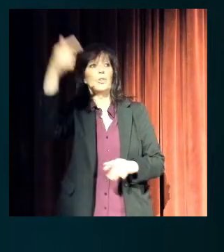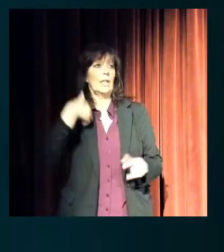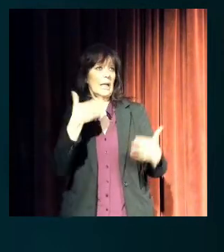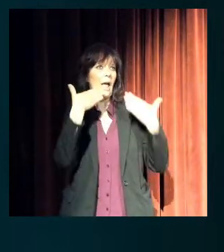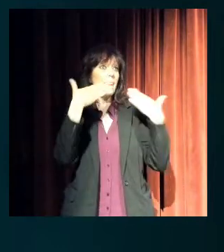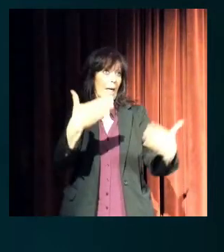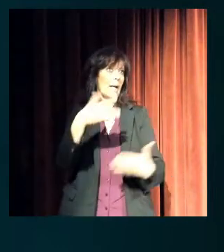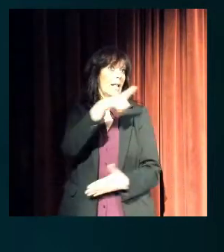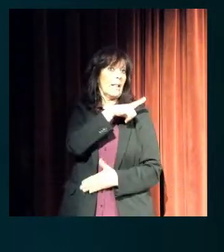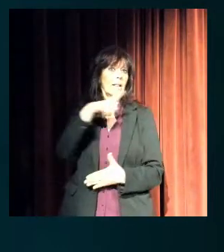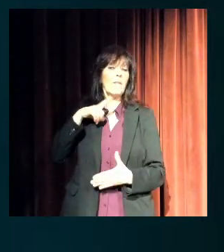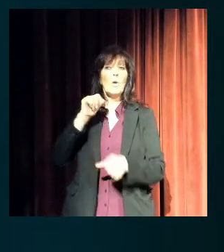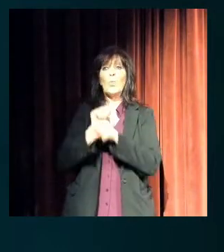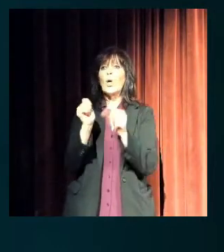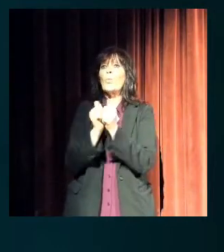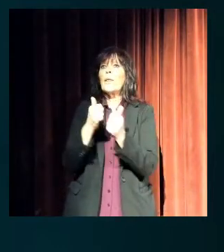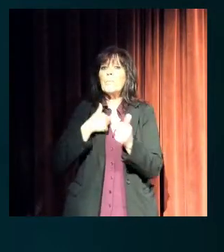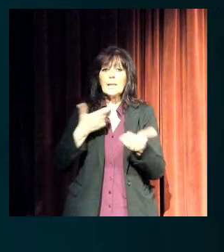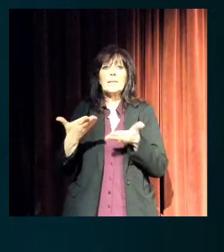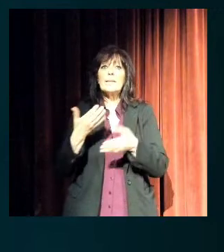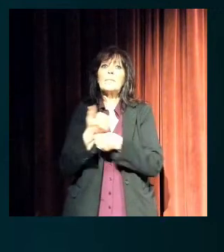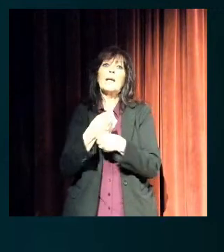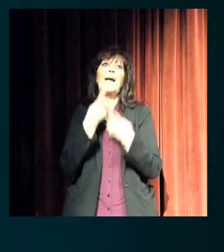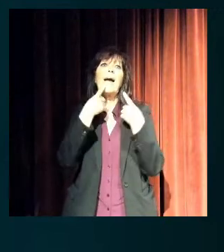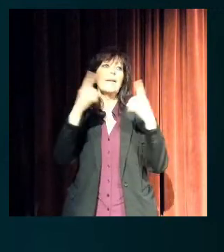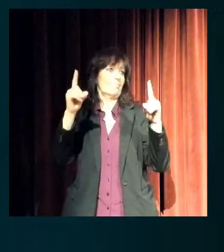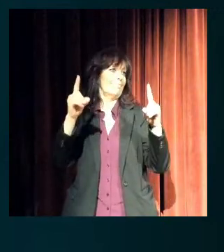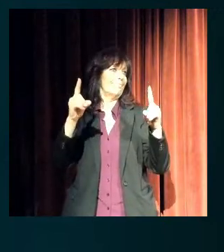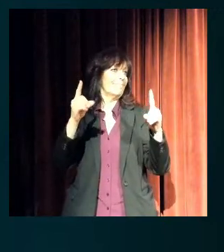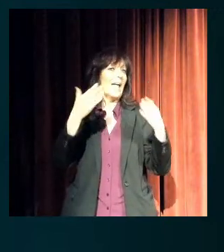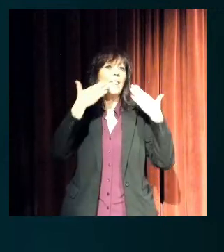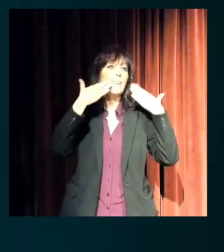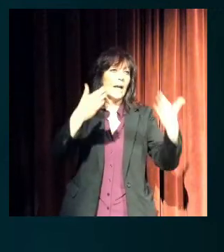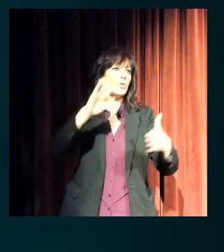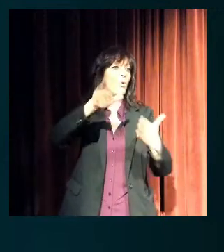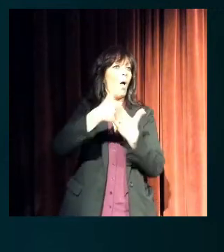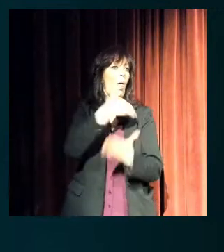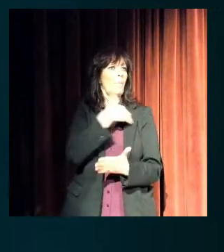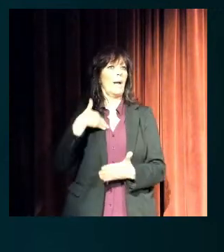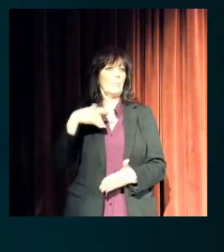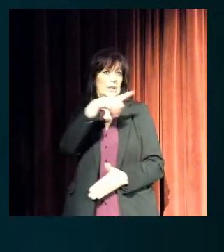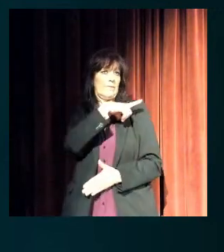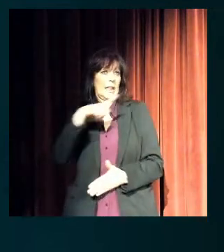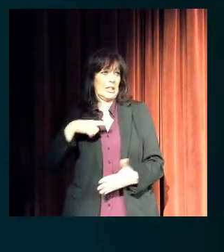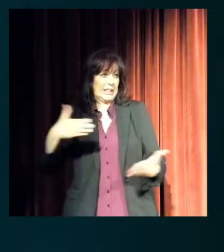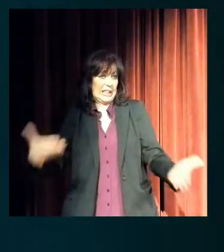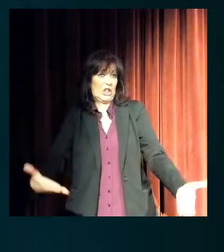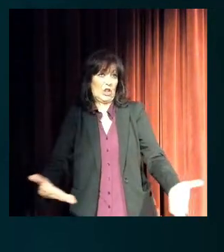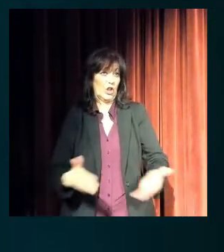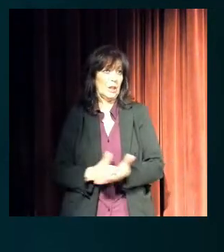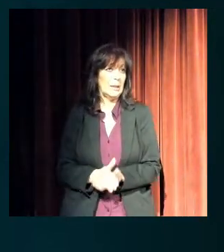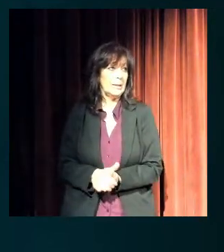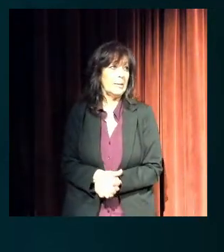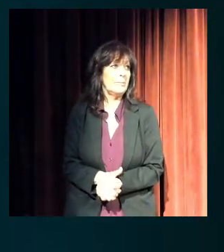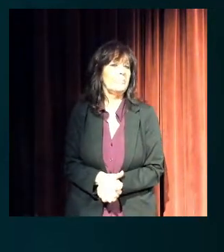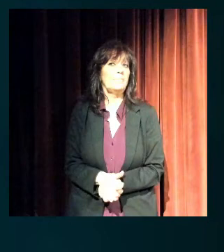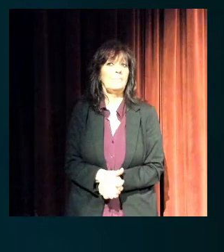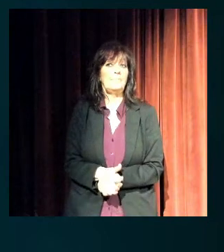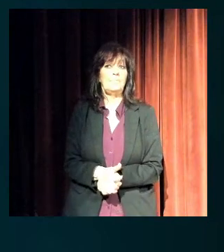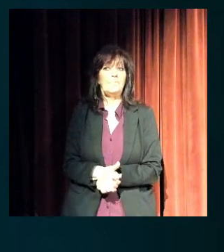the legislature for working with me to make that happen. Thank you to all the members of the legislature here today.